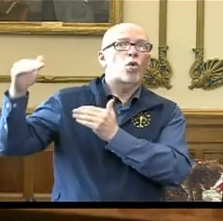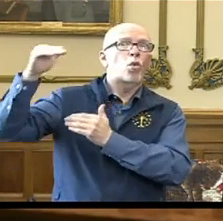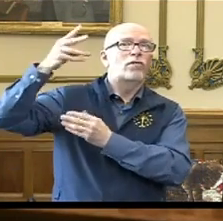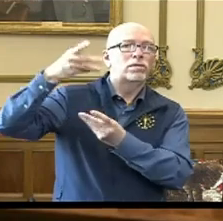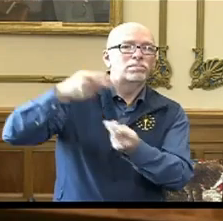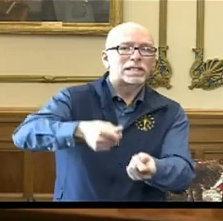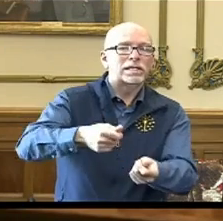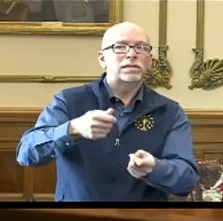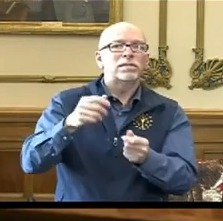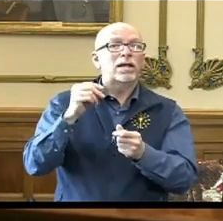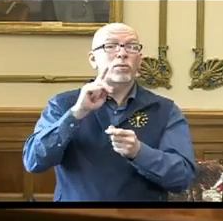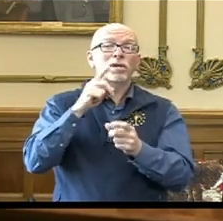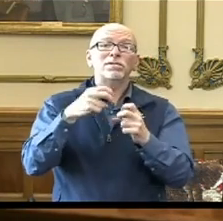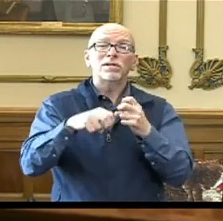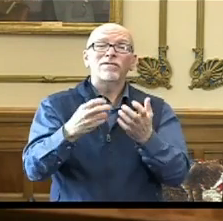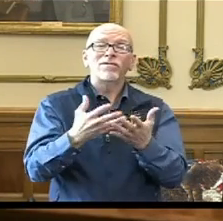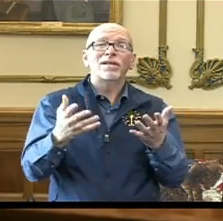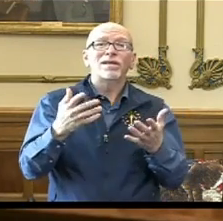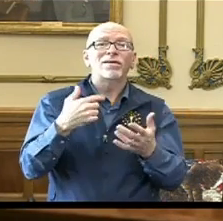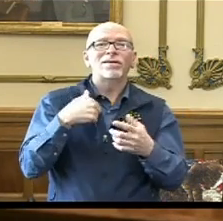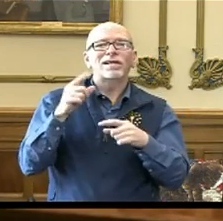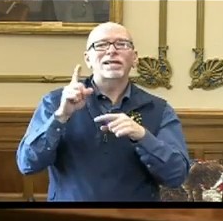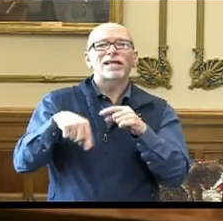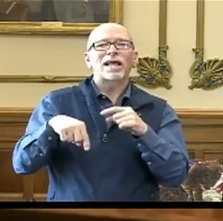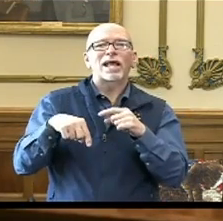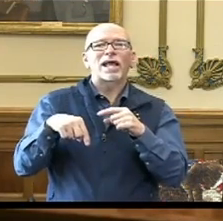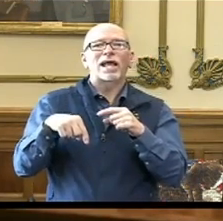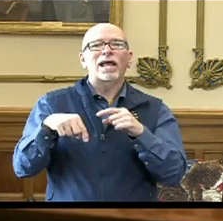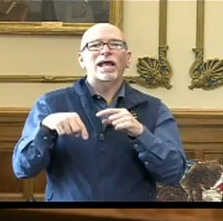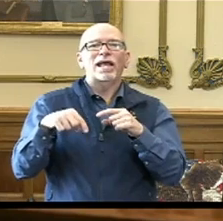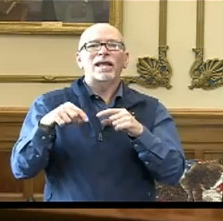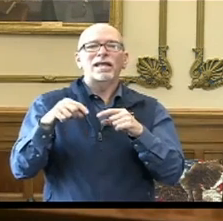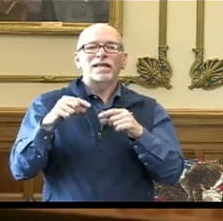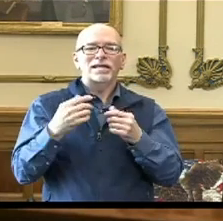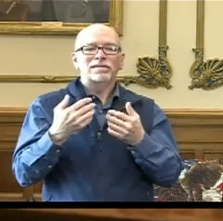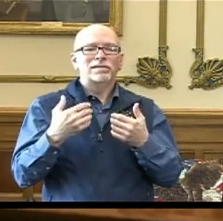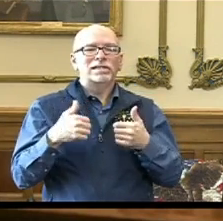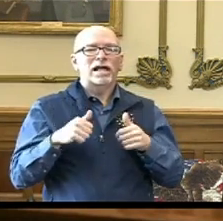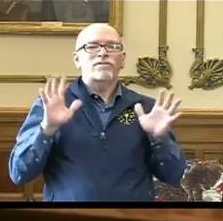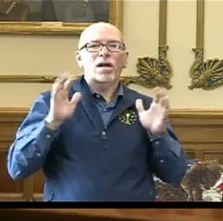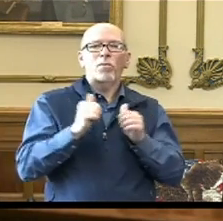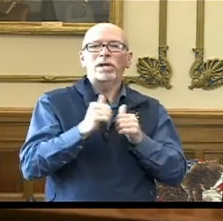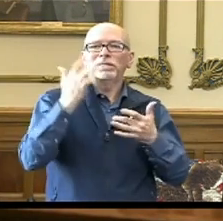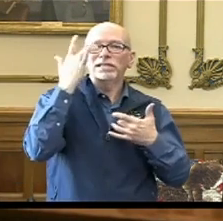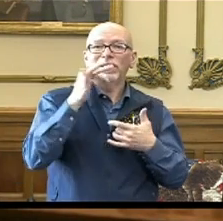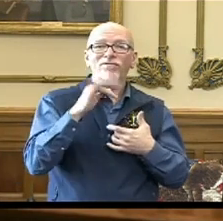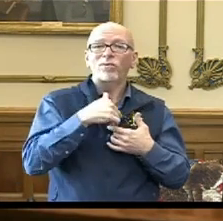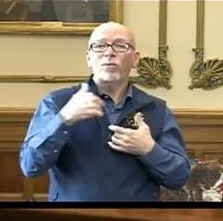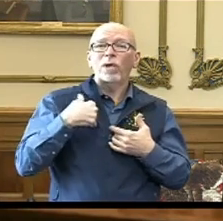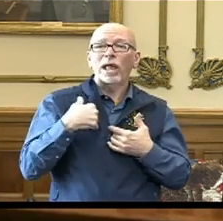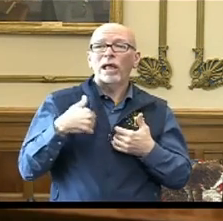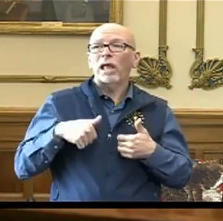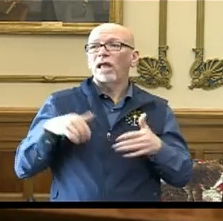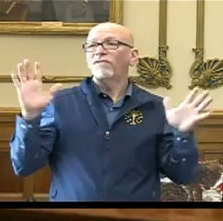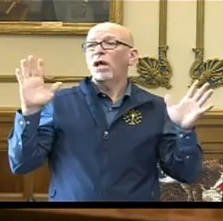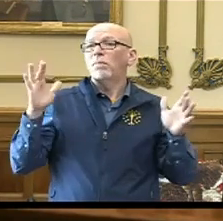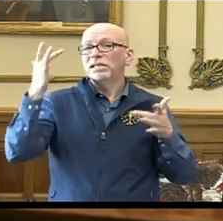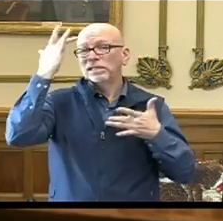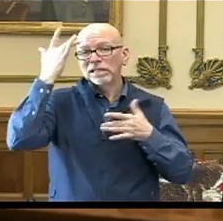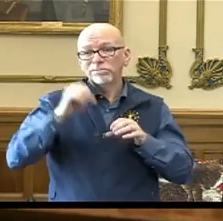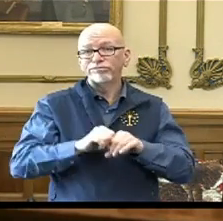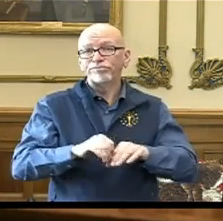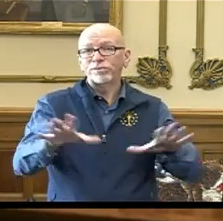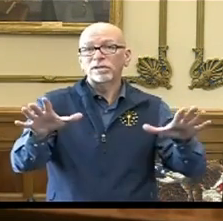tough thing about it, as I said earlier, we can't give 1 inch back to the disease, because if we backslide there, then it has